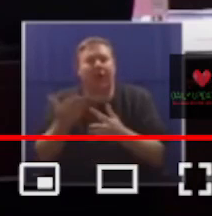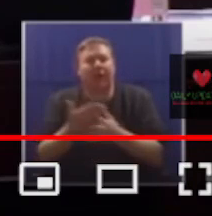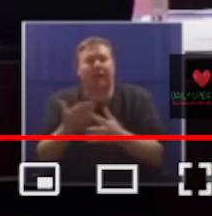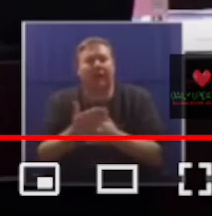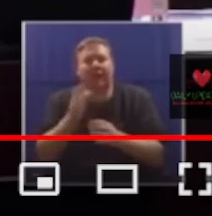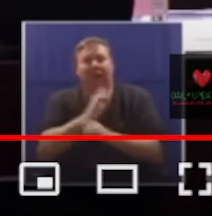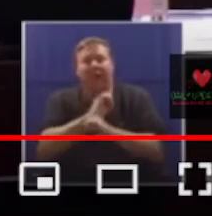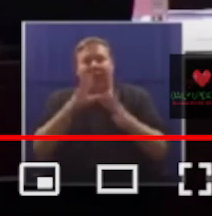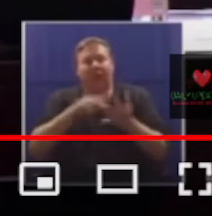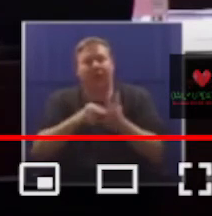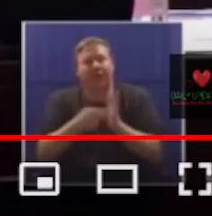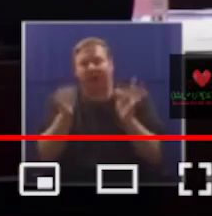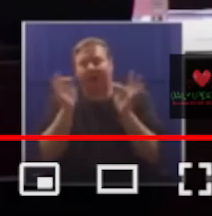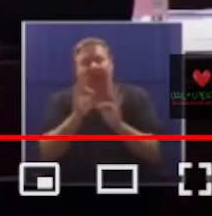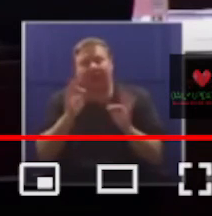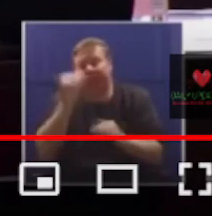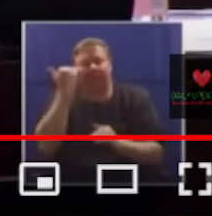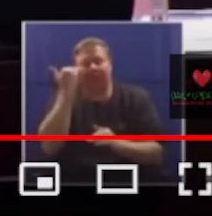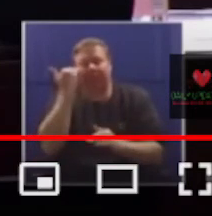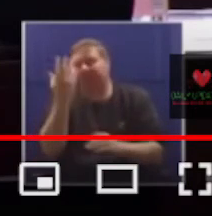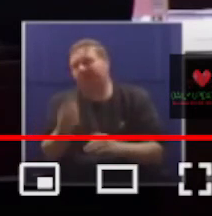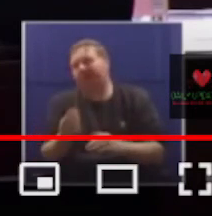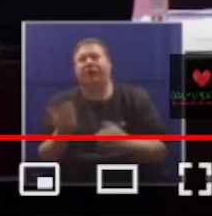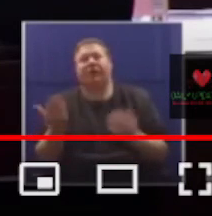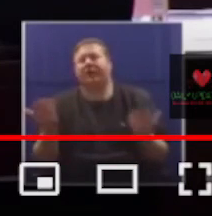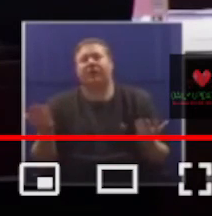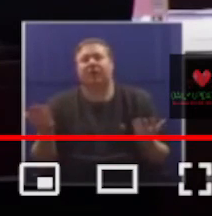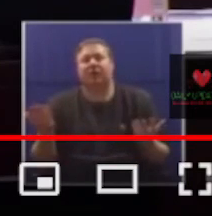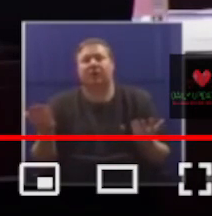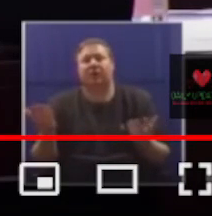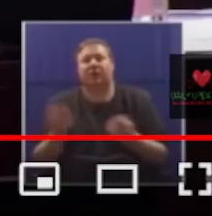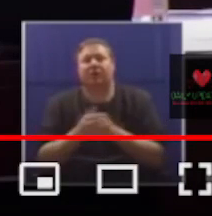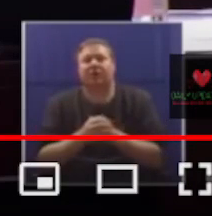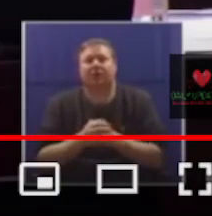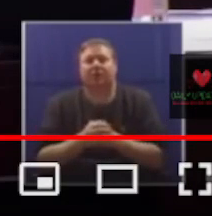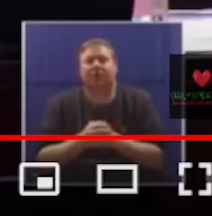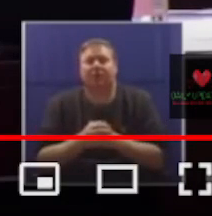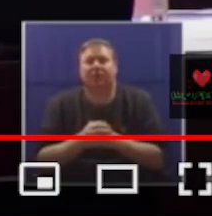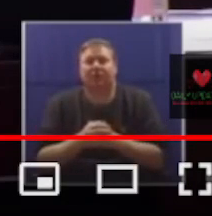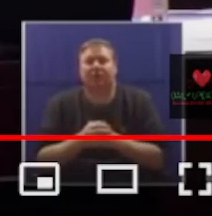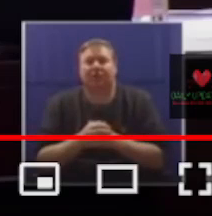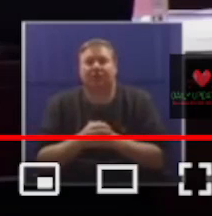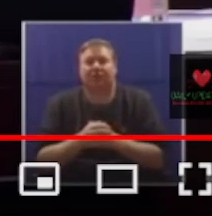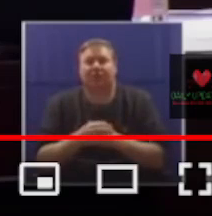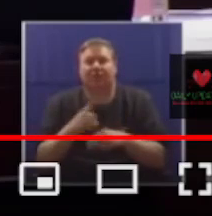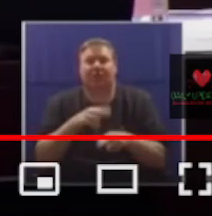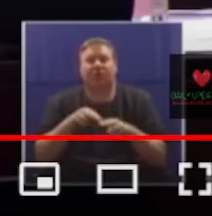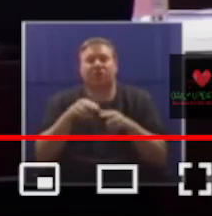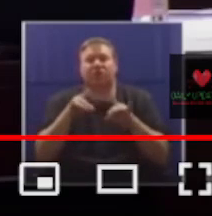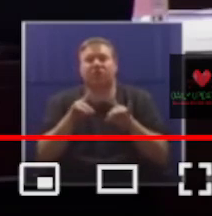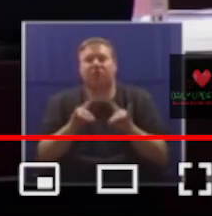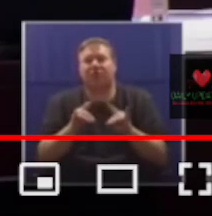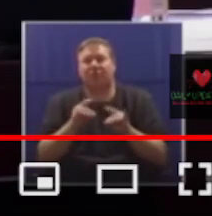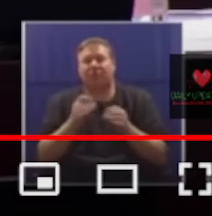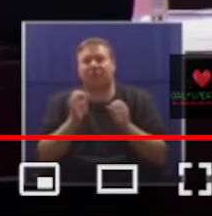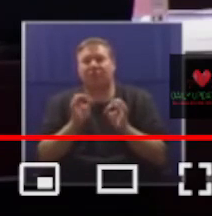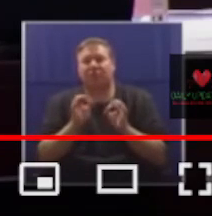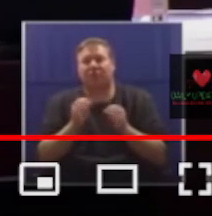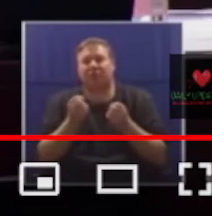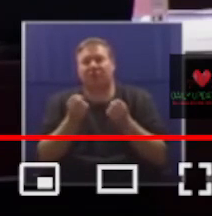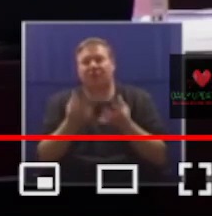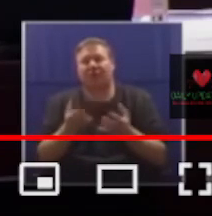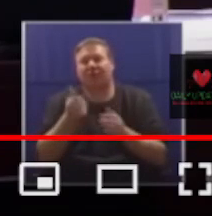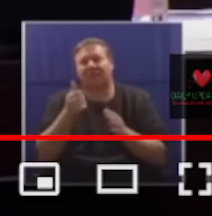clear plan that is coming from this government. I was supposed to leave the 6 minutes for you in national chair. Now it's